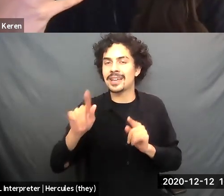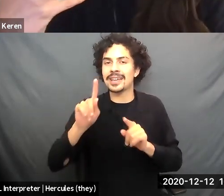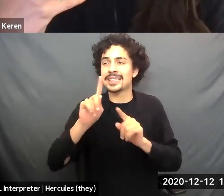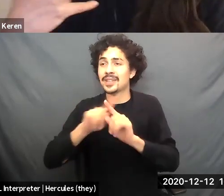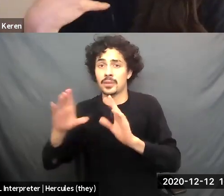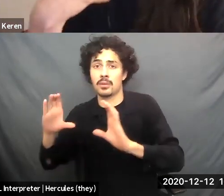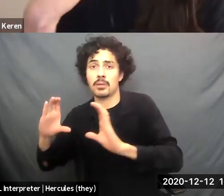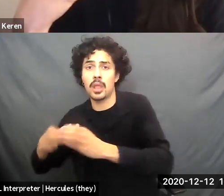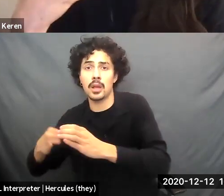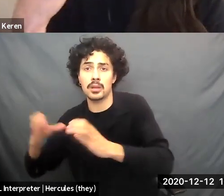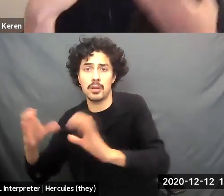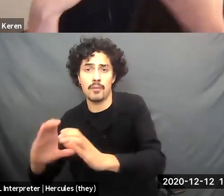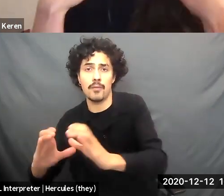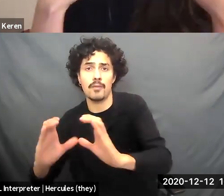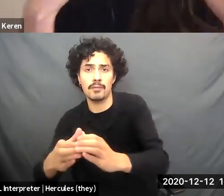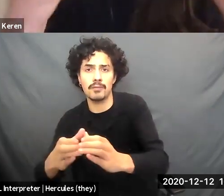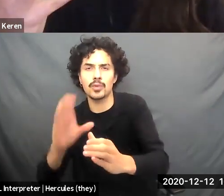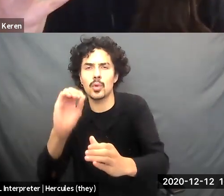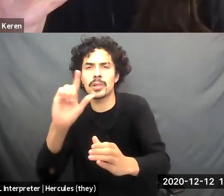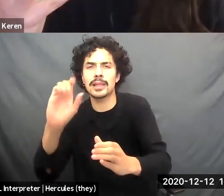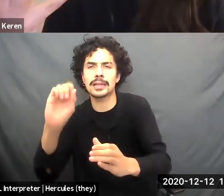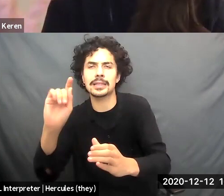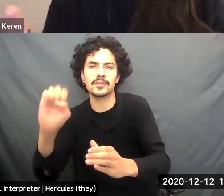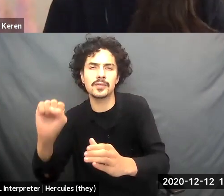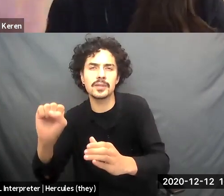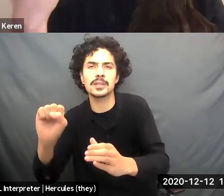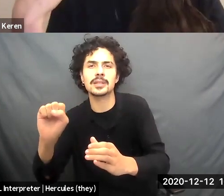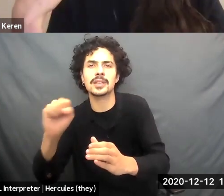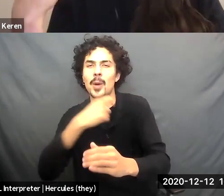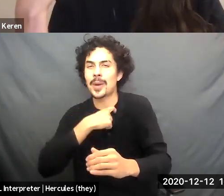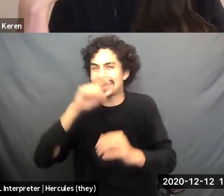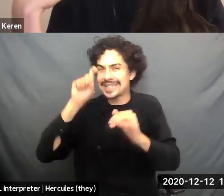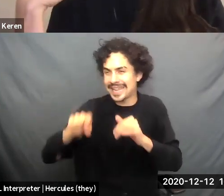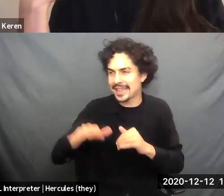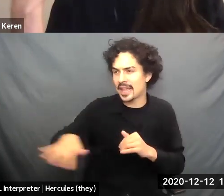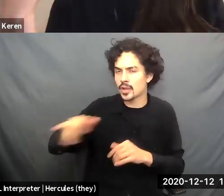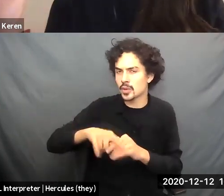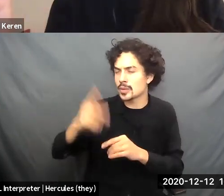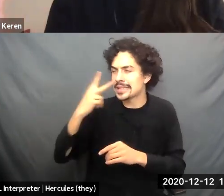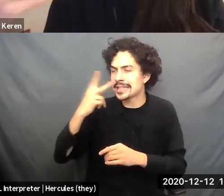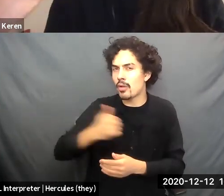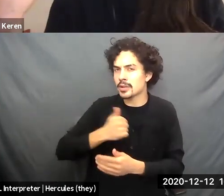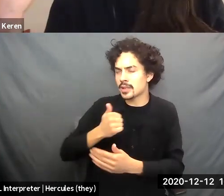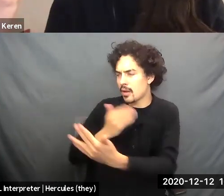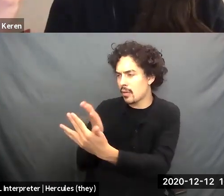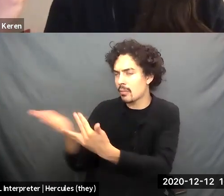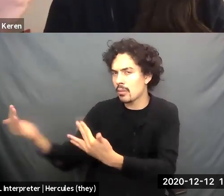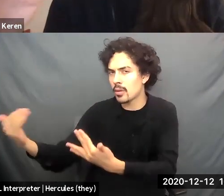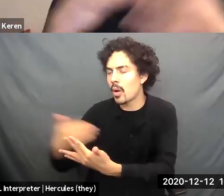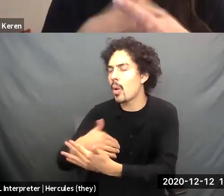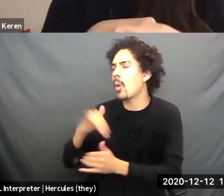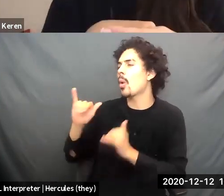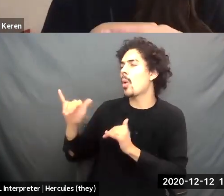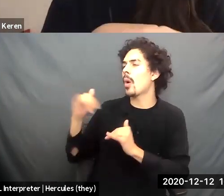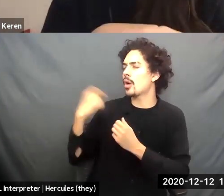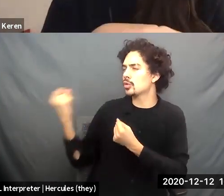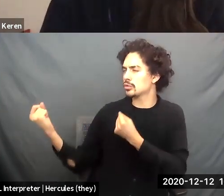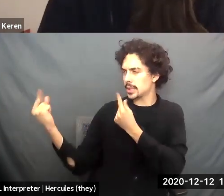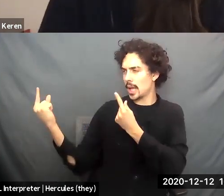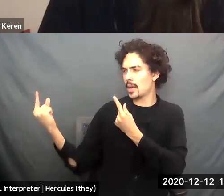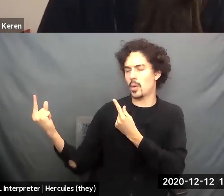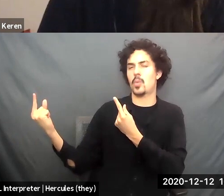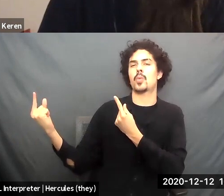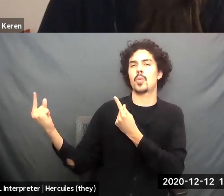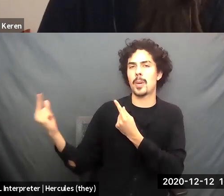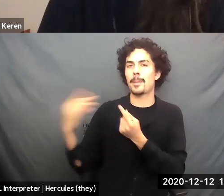those to, we need those to, to reflect, and we need those to see, think, to see ourselves and to see others and to imagine. And,